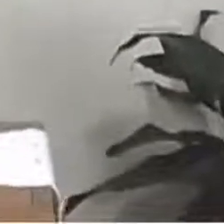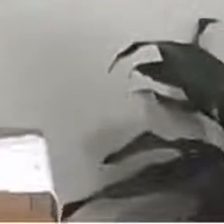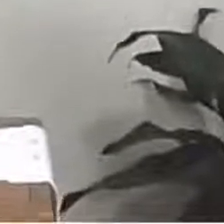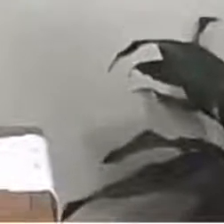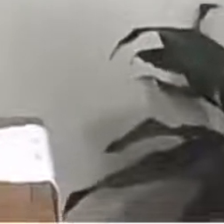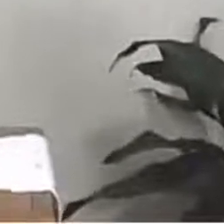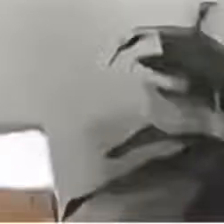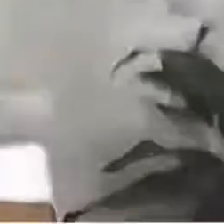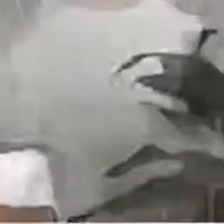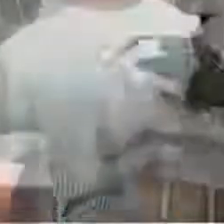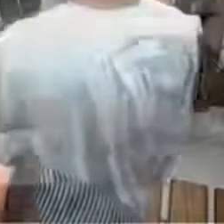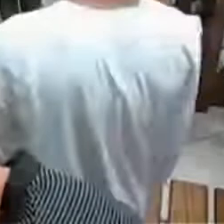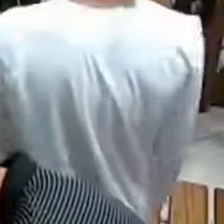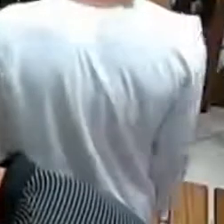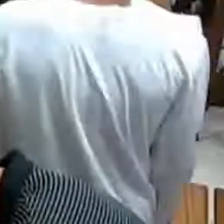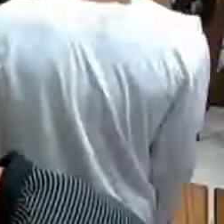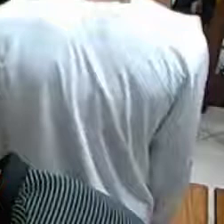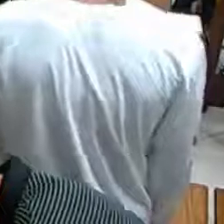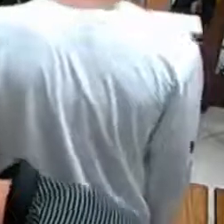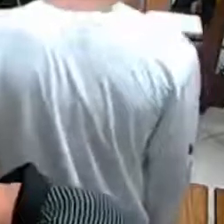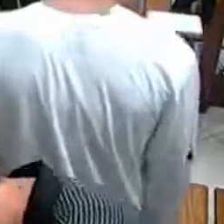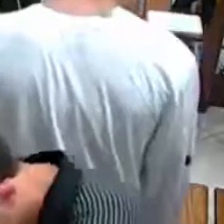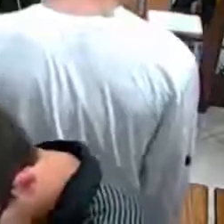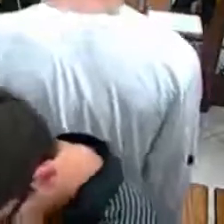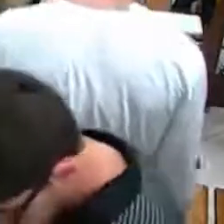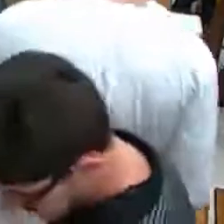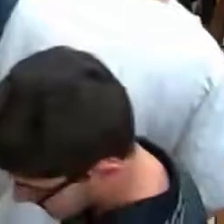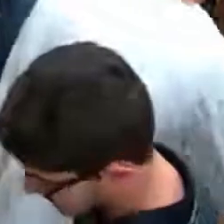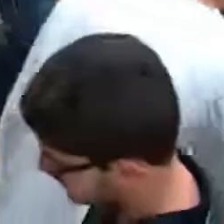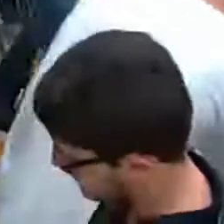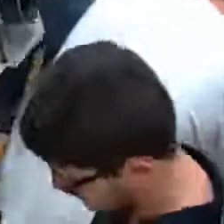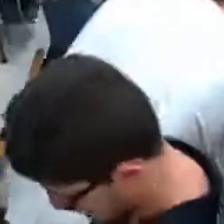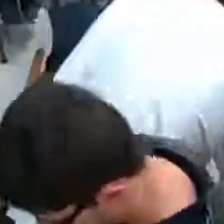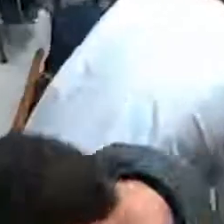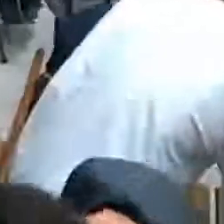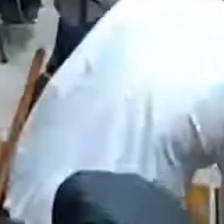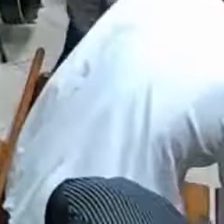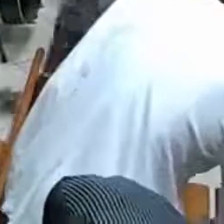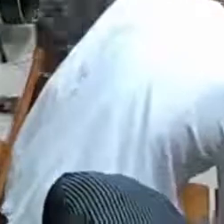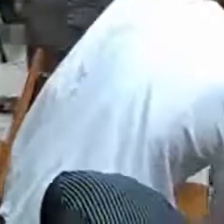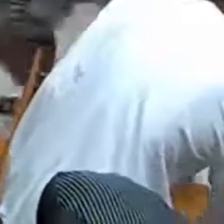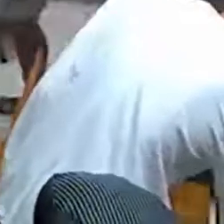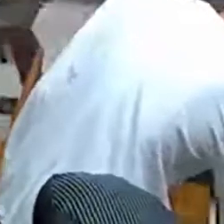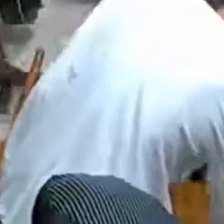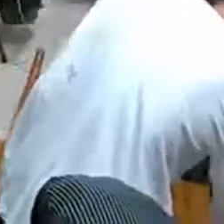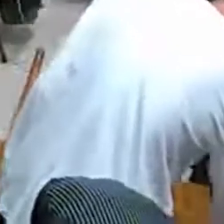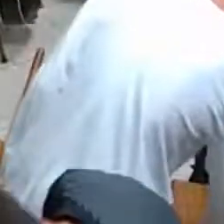come back, soon we get out early. Peace of the Lord.